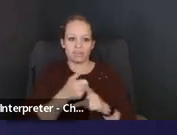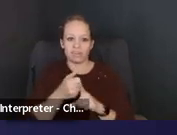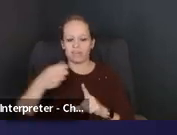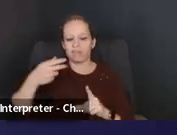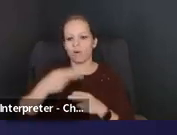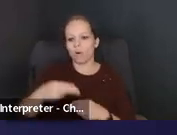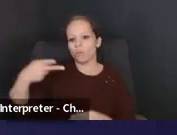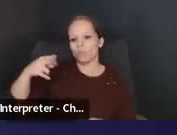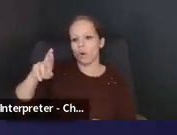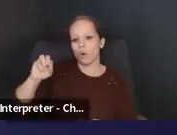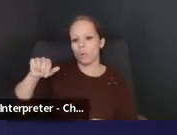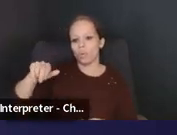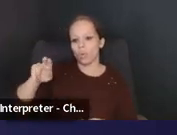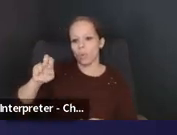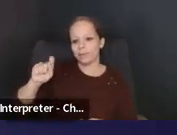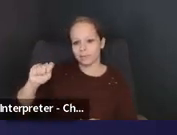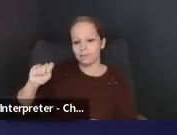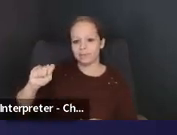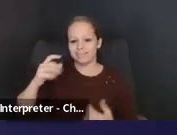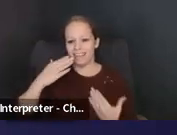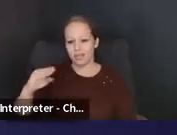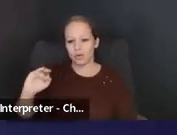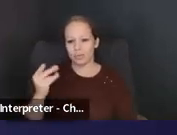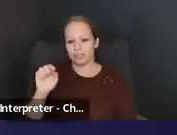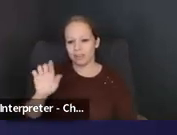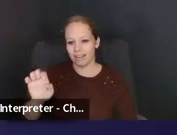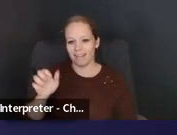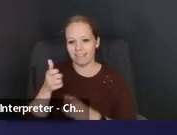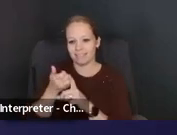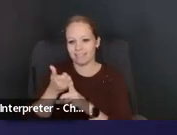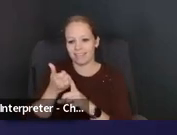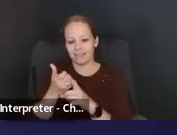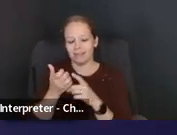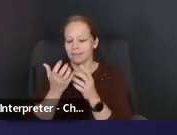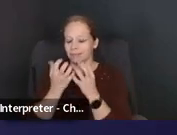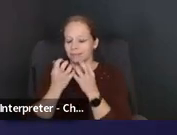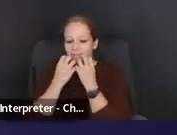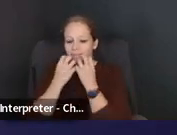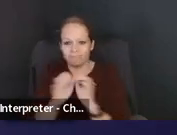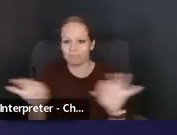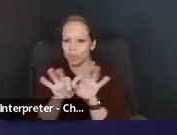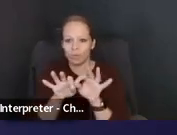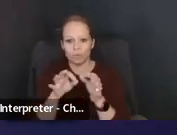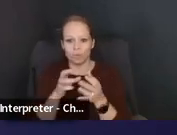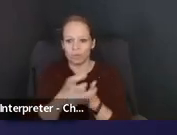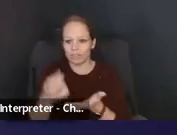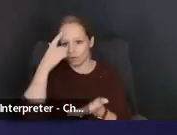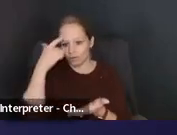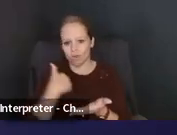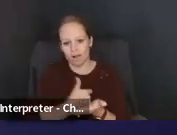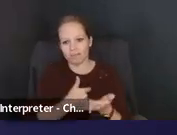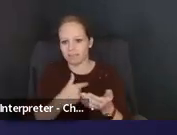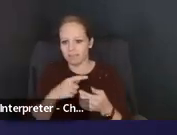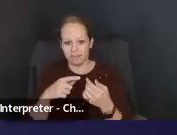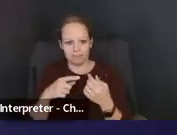And thank you, Michelle, who is an invaluable resource for us in all of our grant work. So Michelle, we're